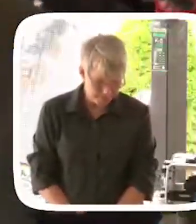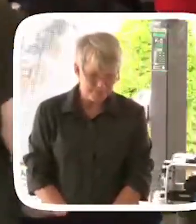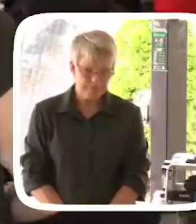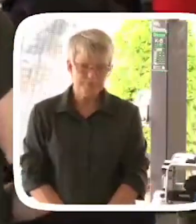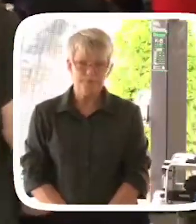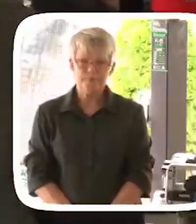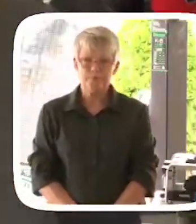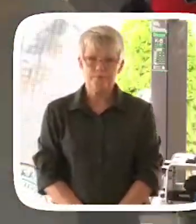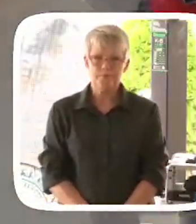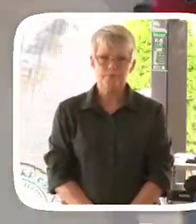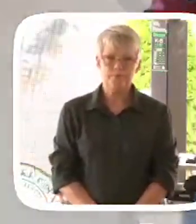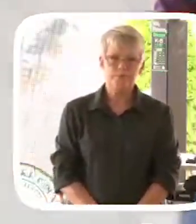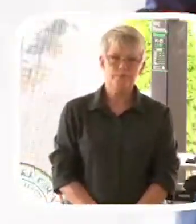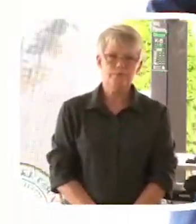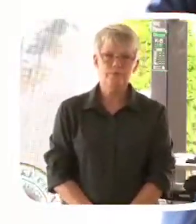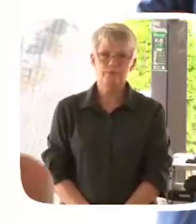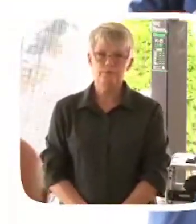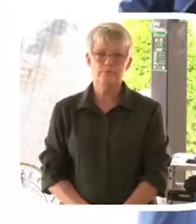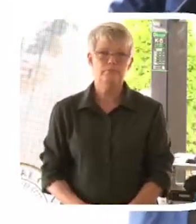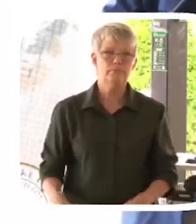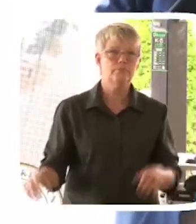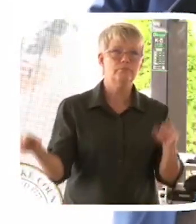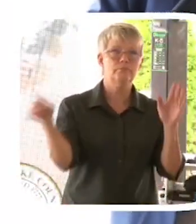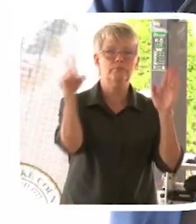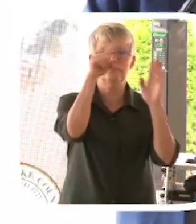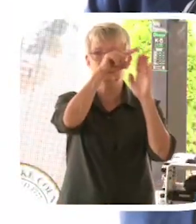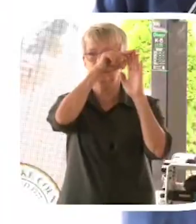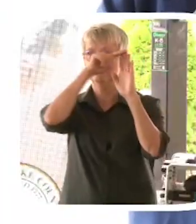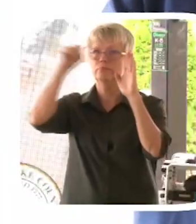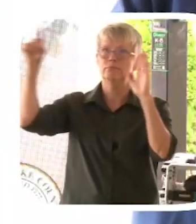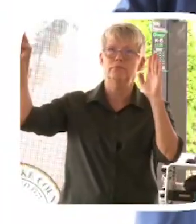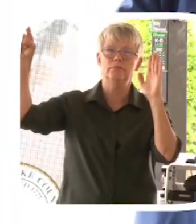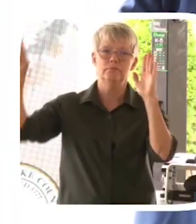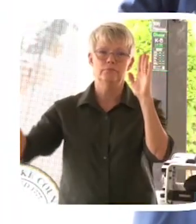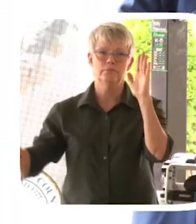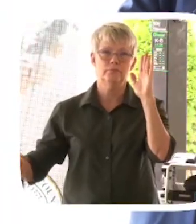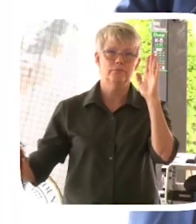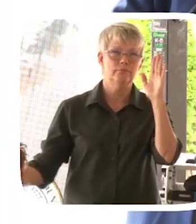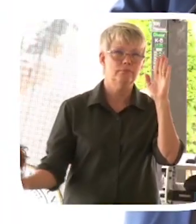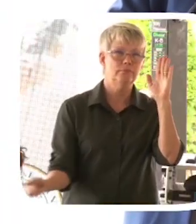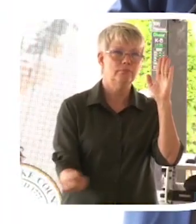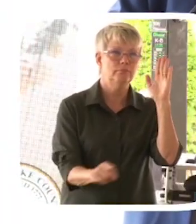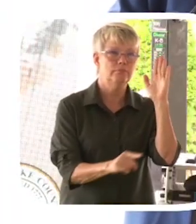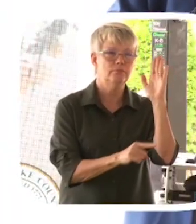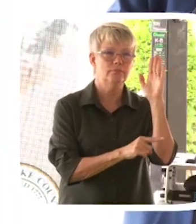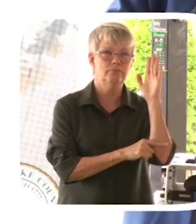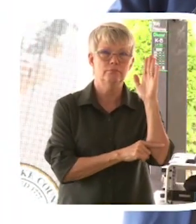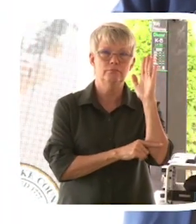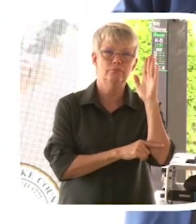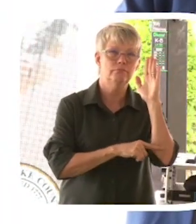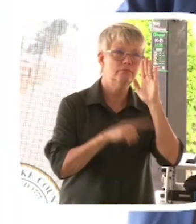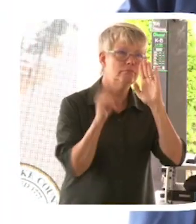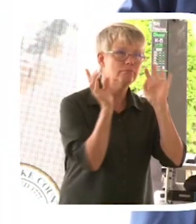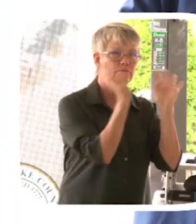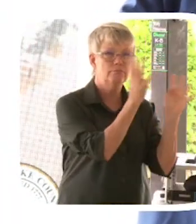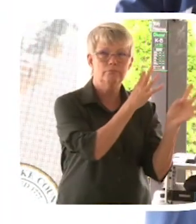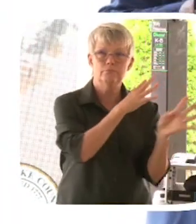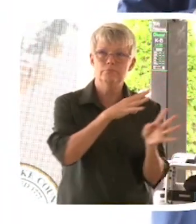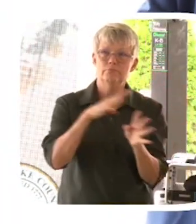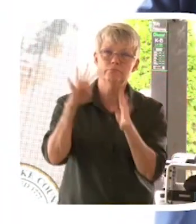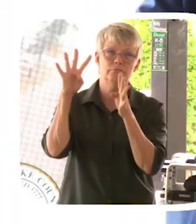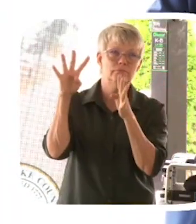you. Oh, say, can you see by